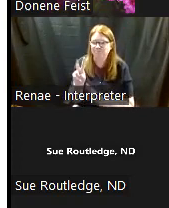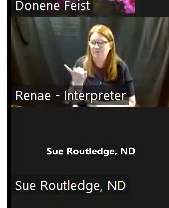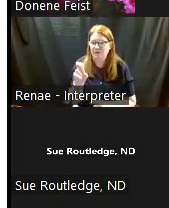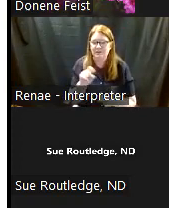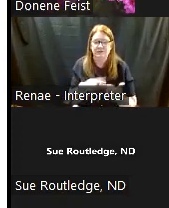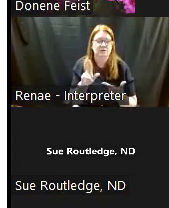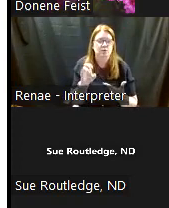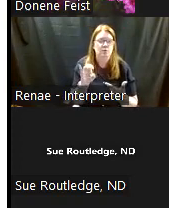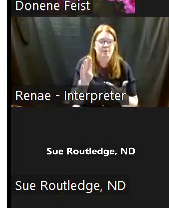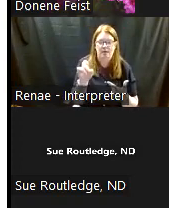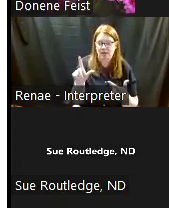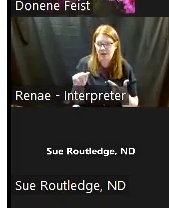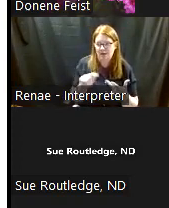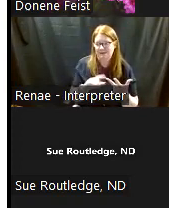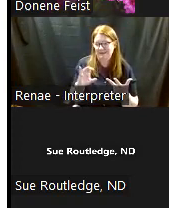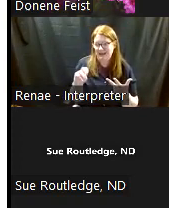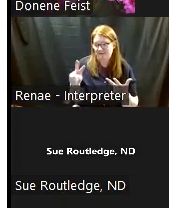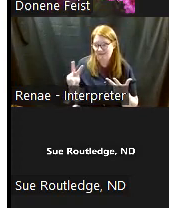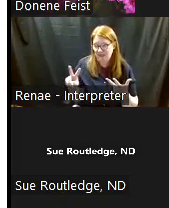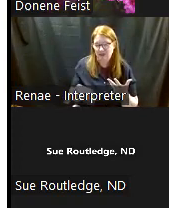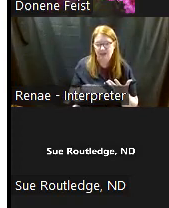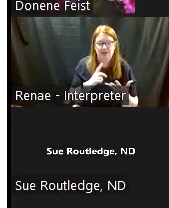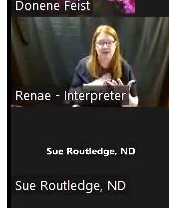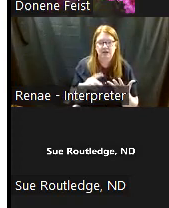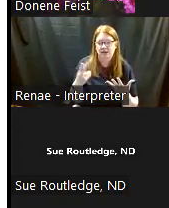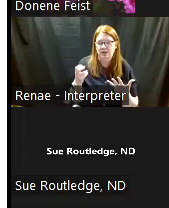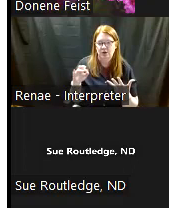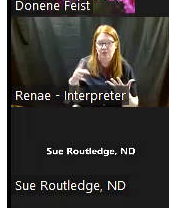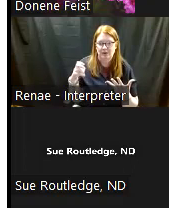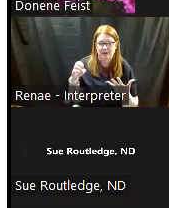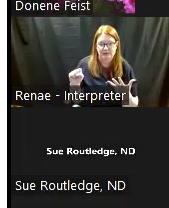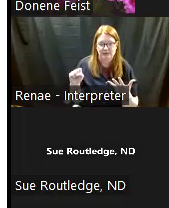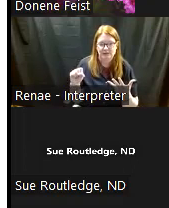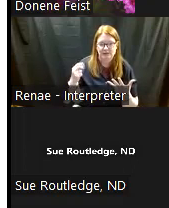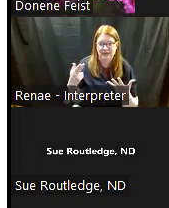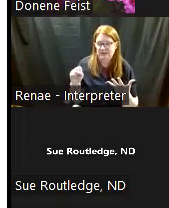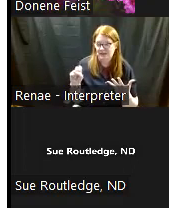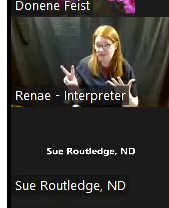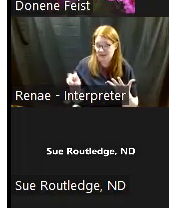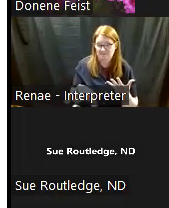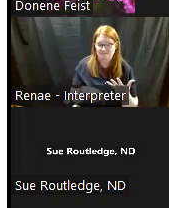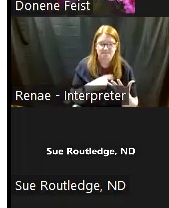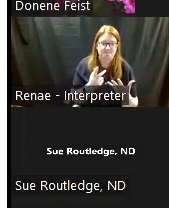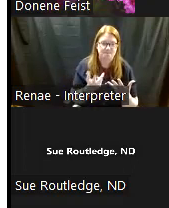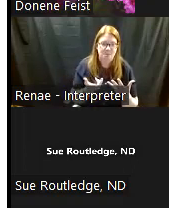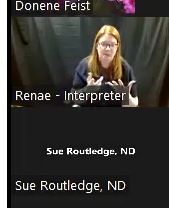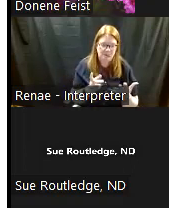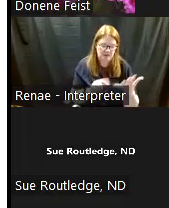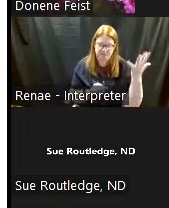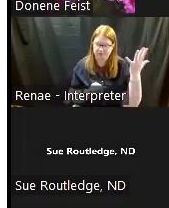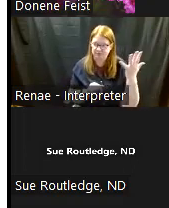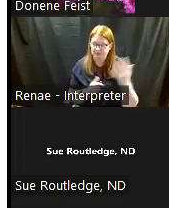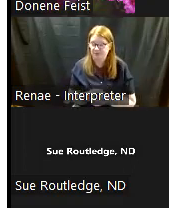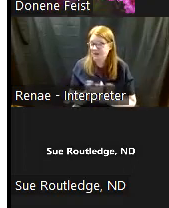rubella, CMV, the herpes virus, HSV. There can be a lot of other things baby